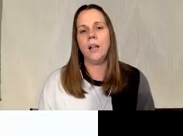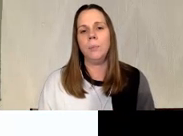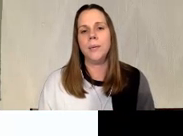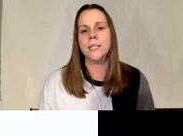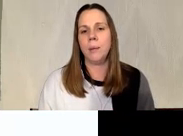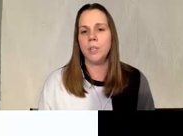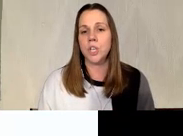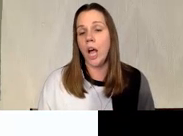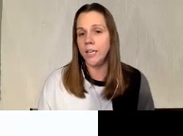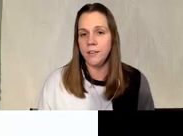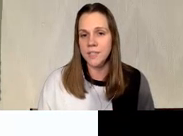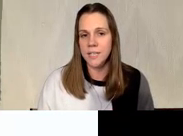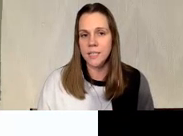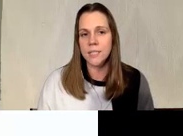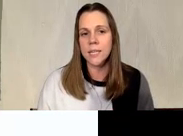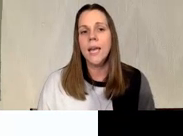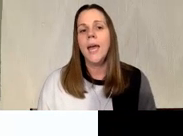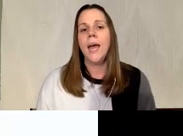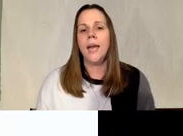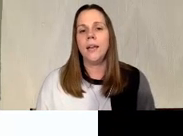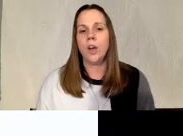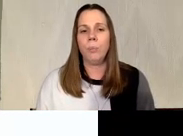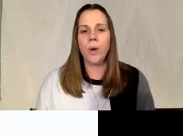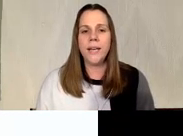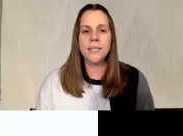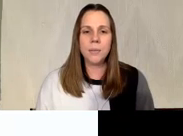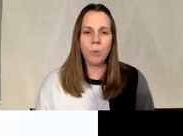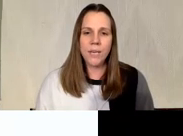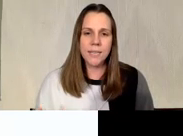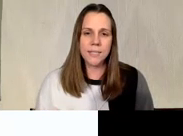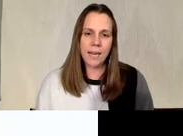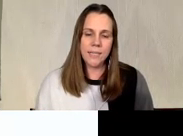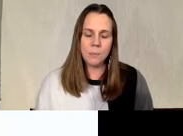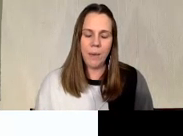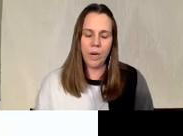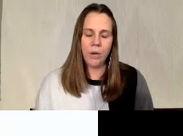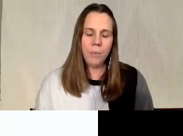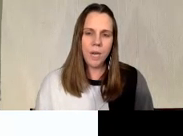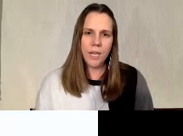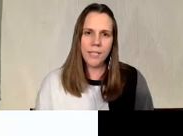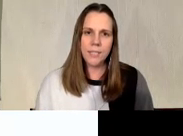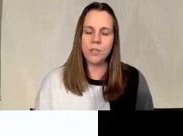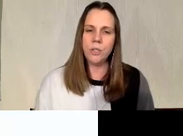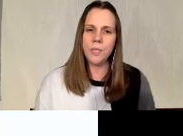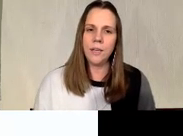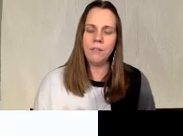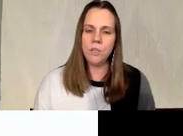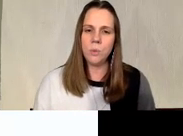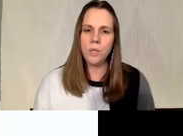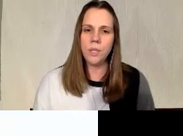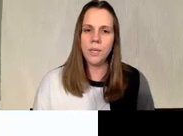Gestures help establish cognitive skills, and our brains can process signs better because they're